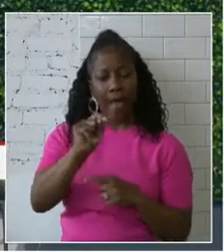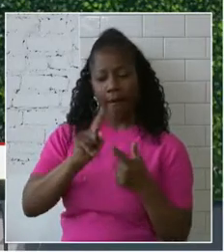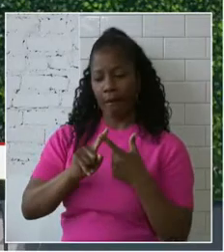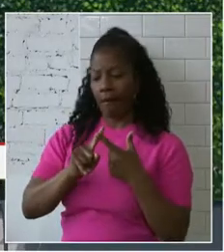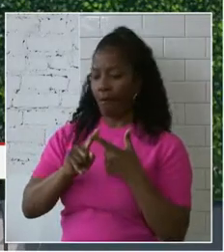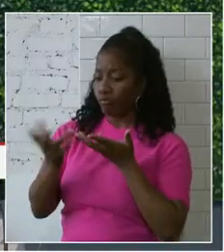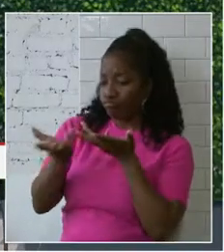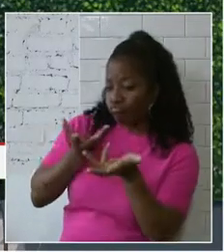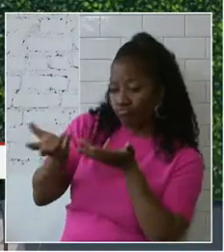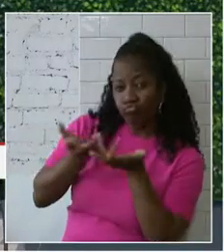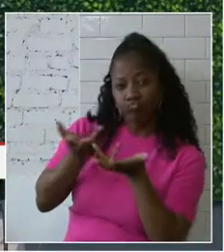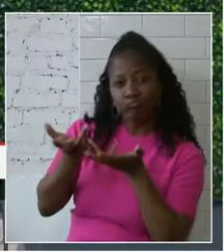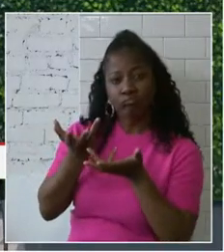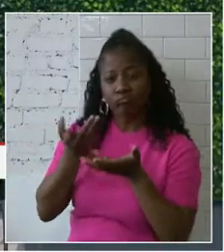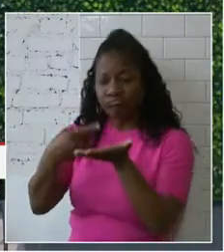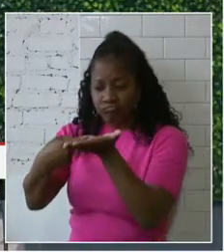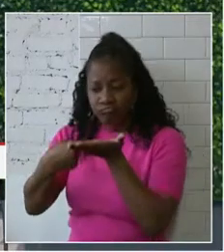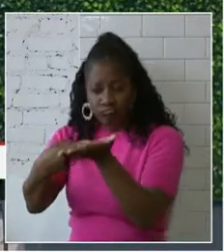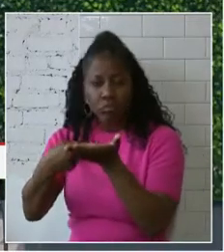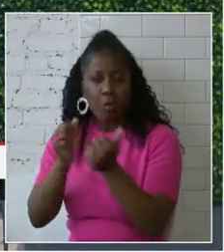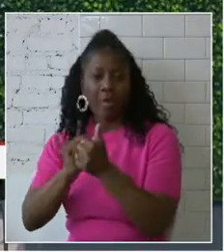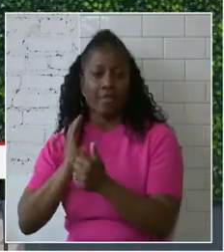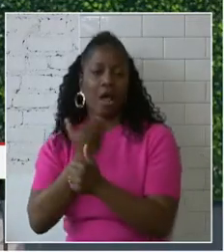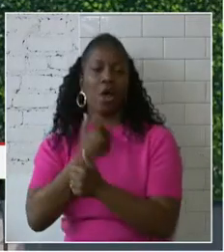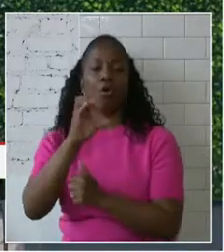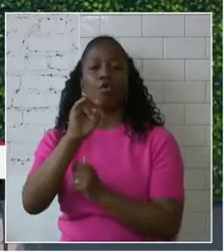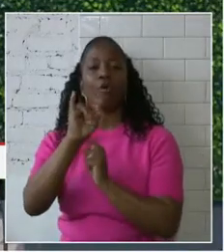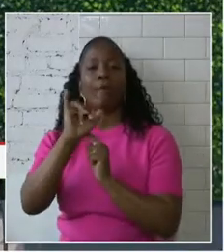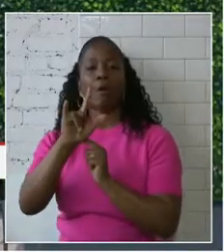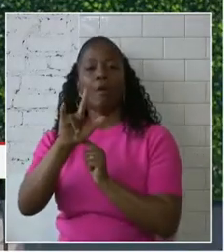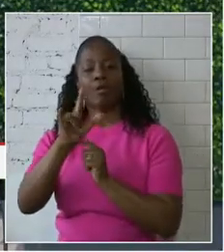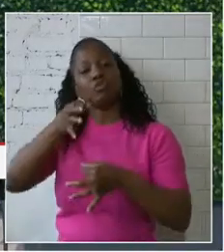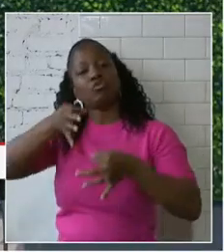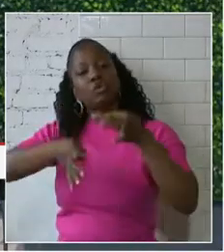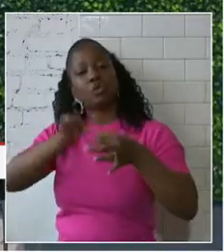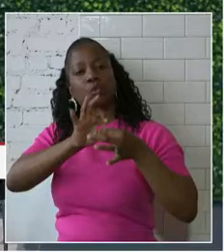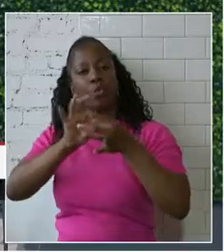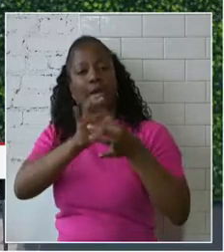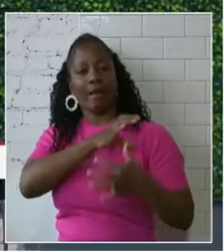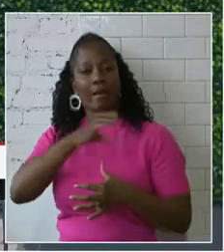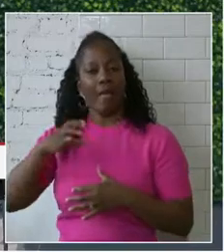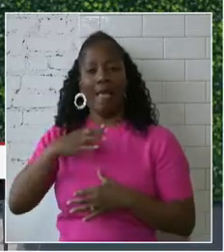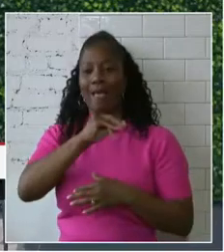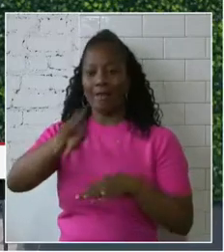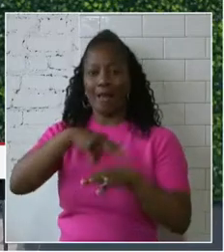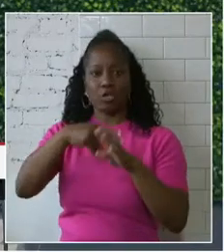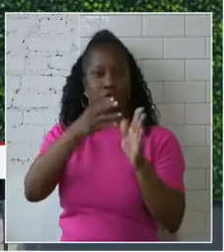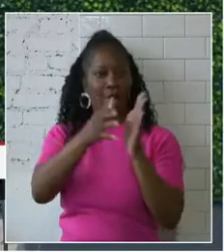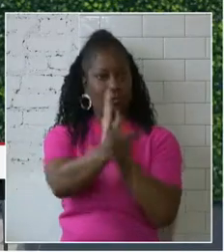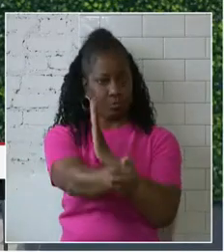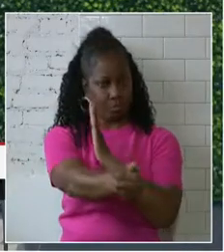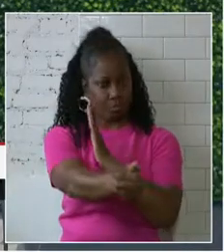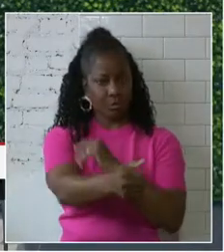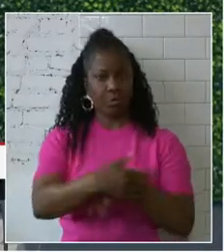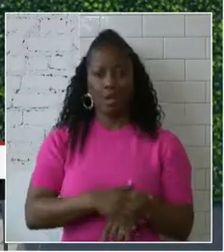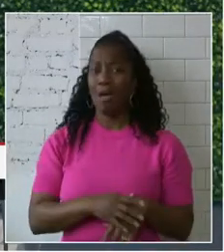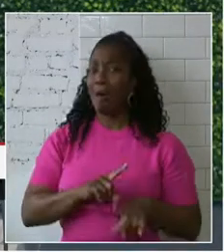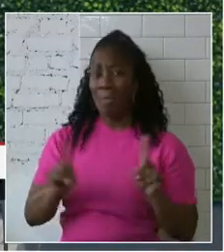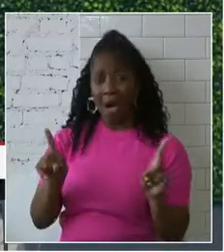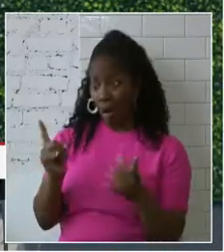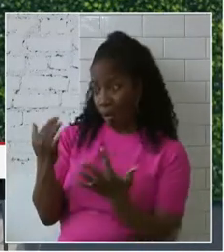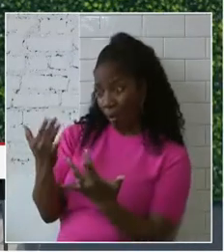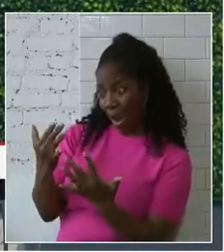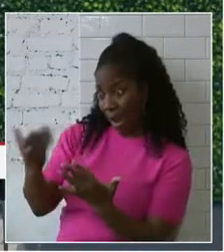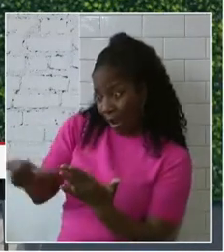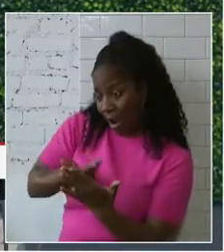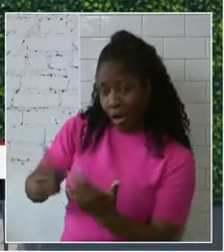conversations with the Criminal Justice Coordinating Council and national experts. But we're not waiting, as you can imagine.